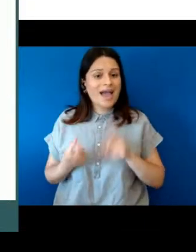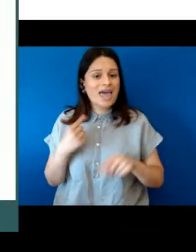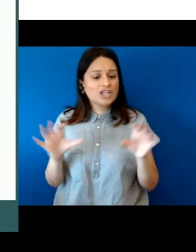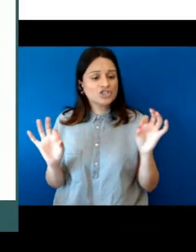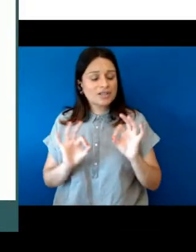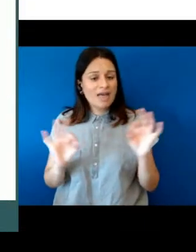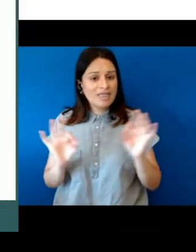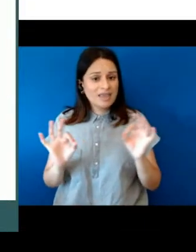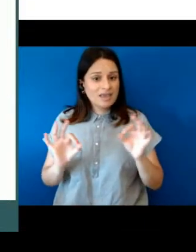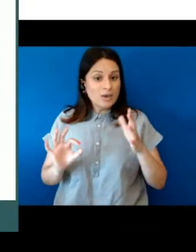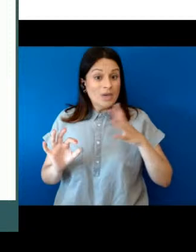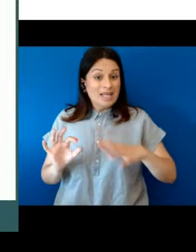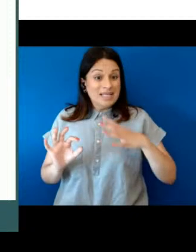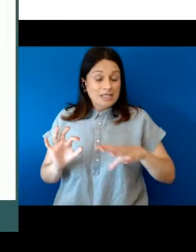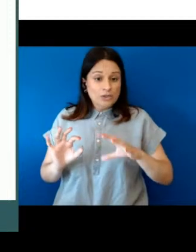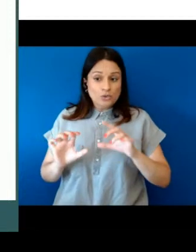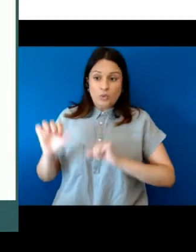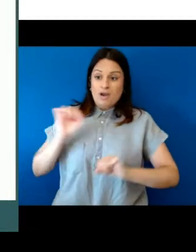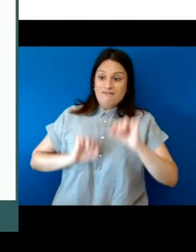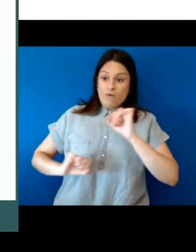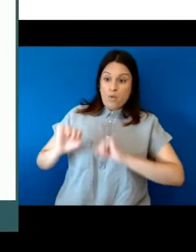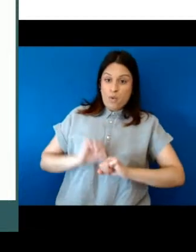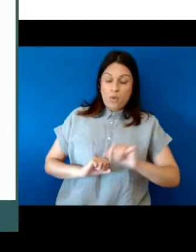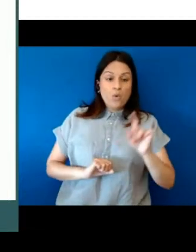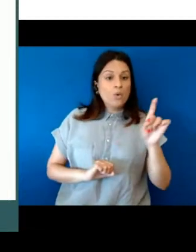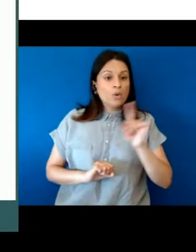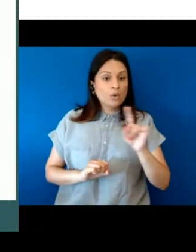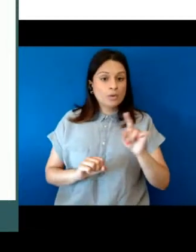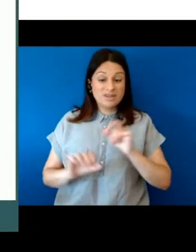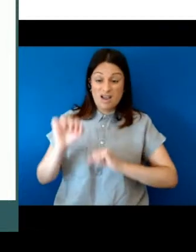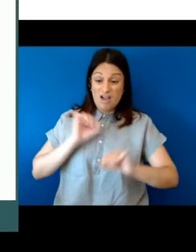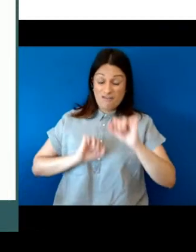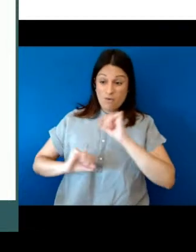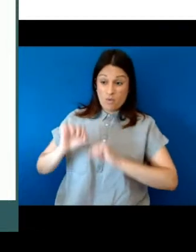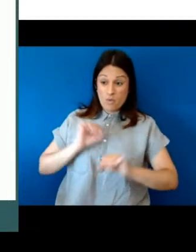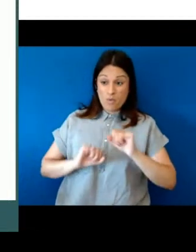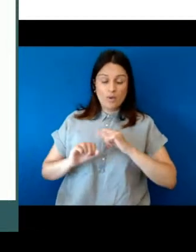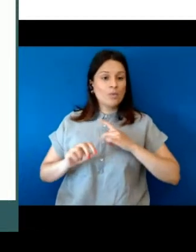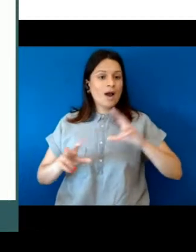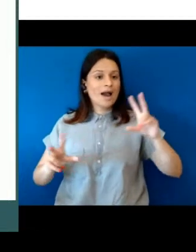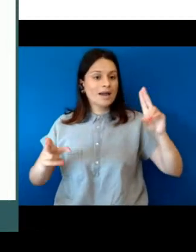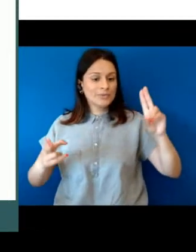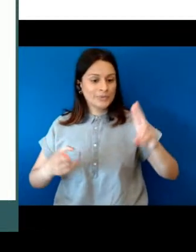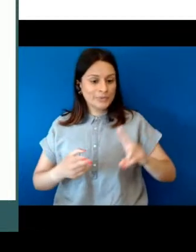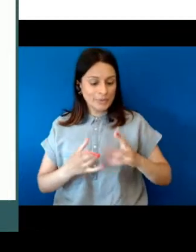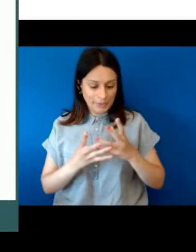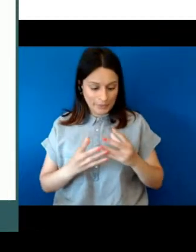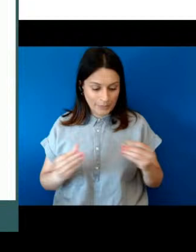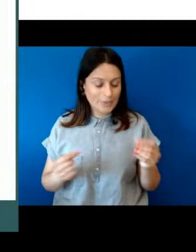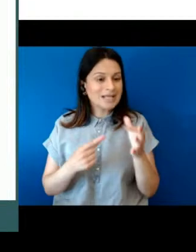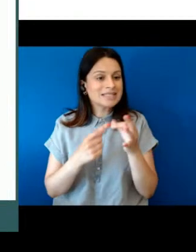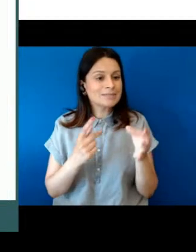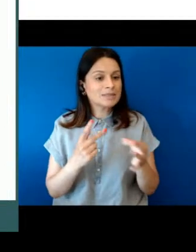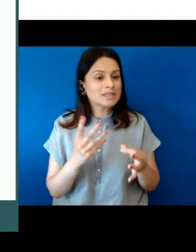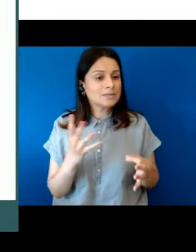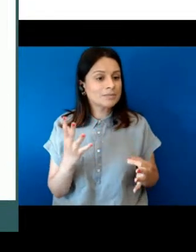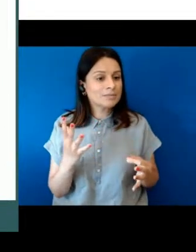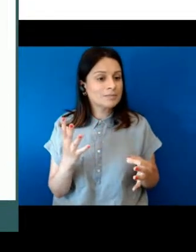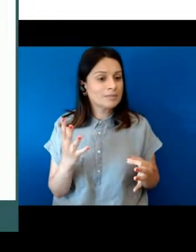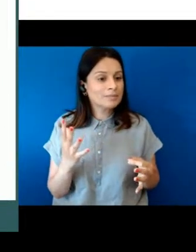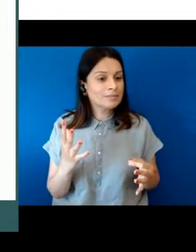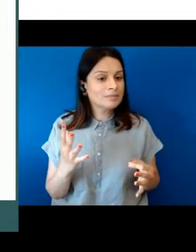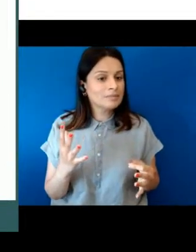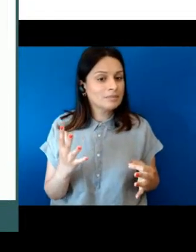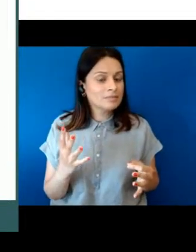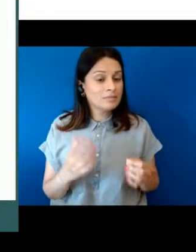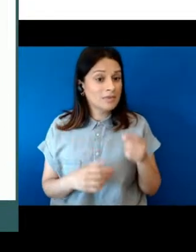areas of allergy, avoidance is the best strategy to reduce symptoms, and that's no difference in cat